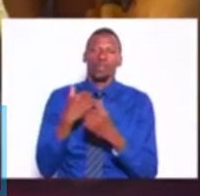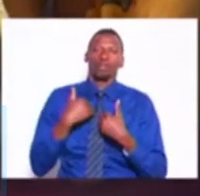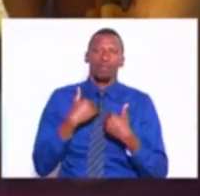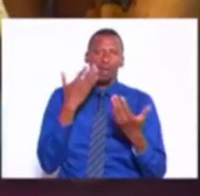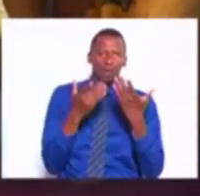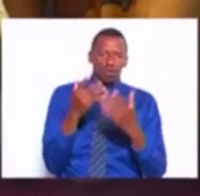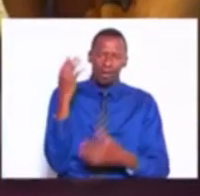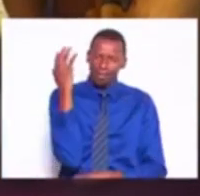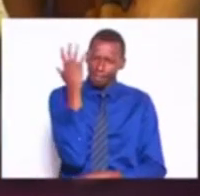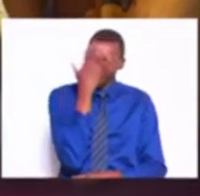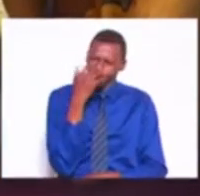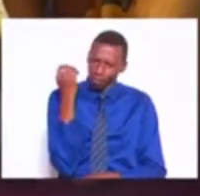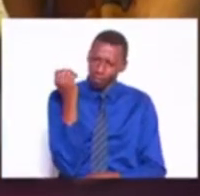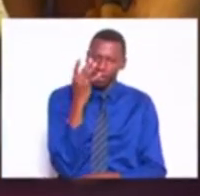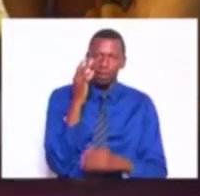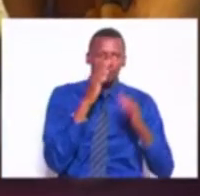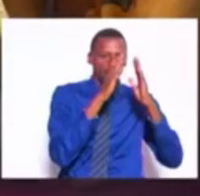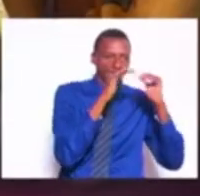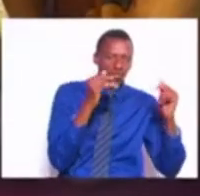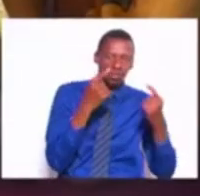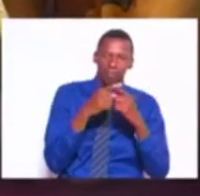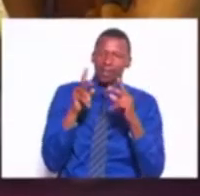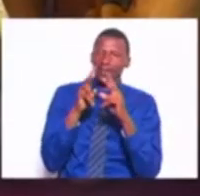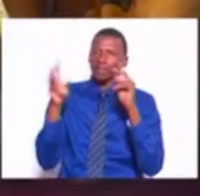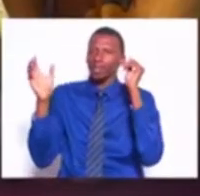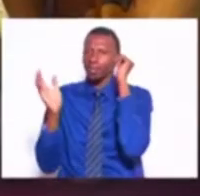beautiful house, but very bad home.